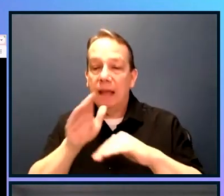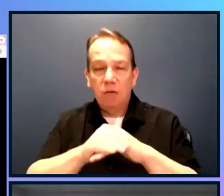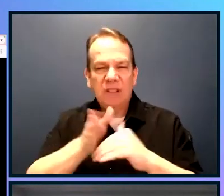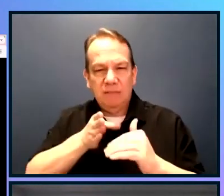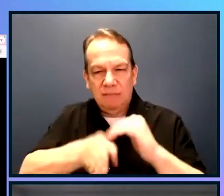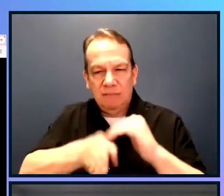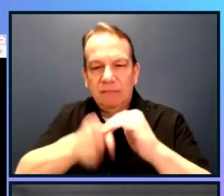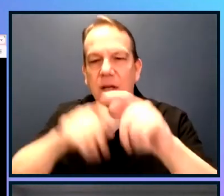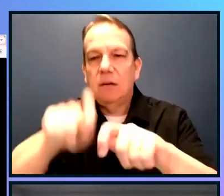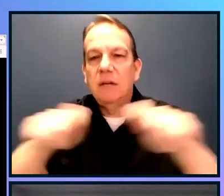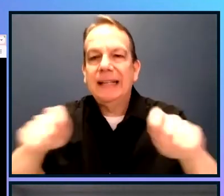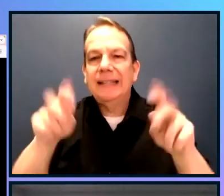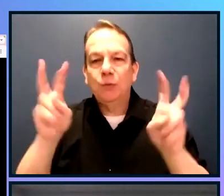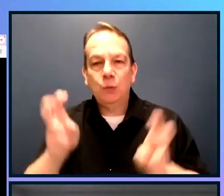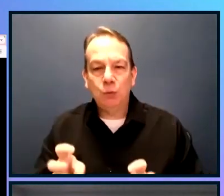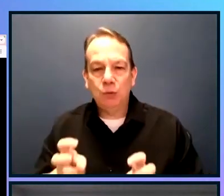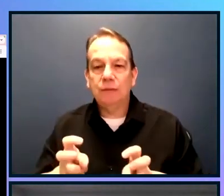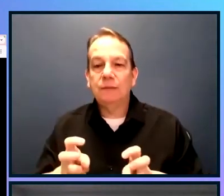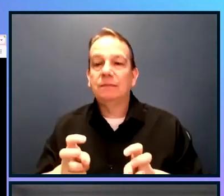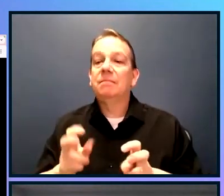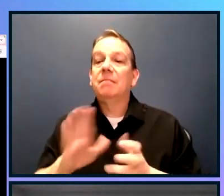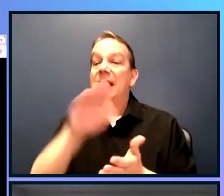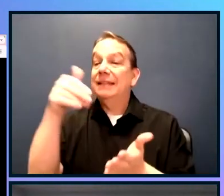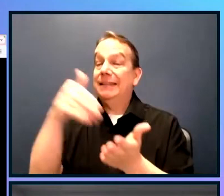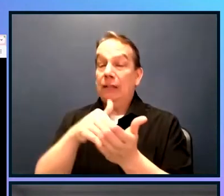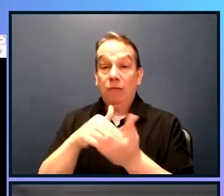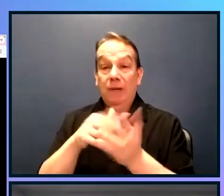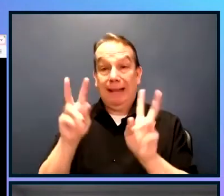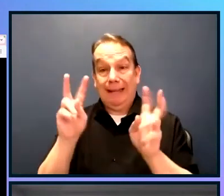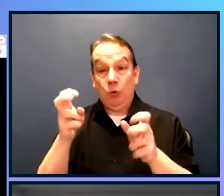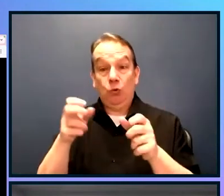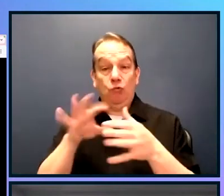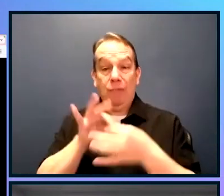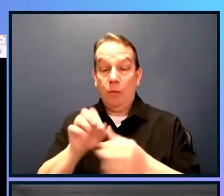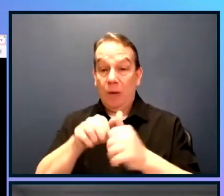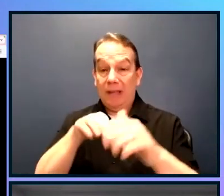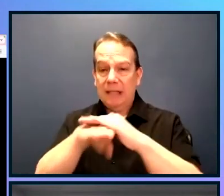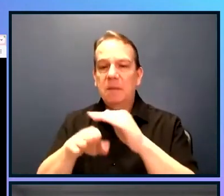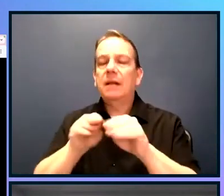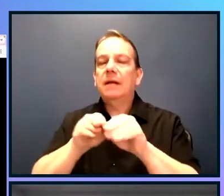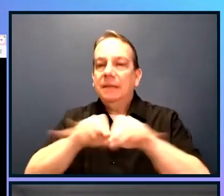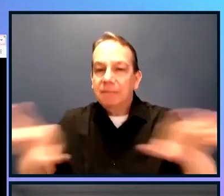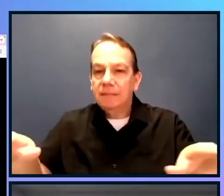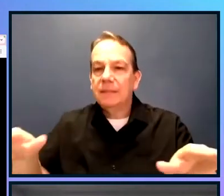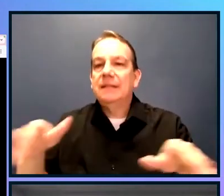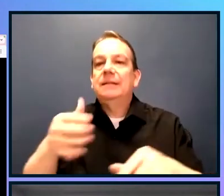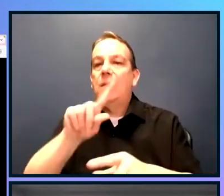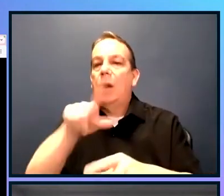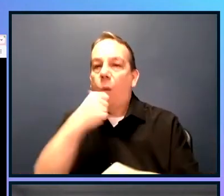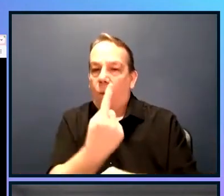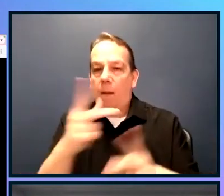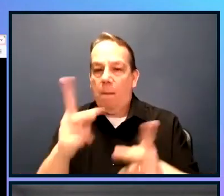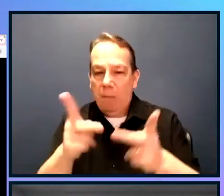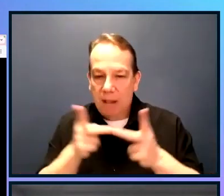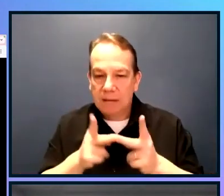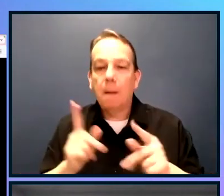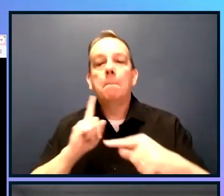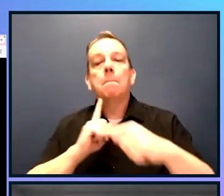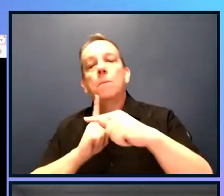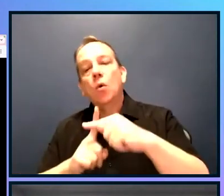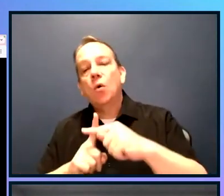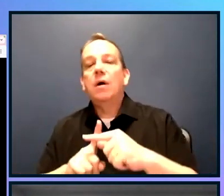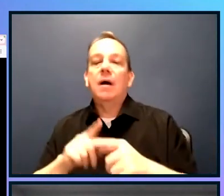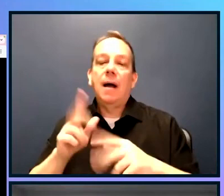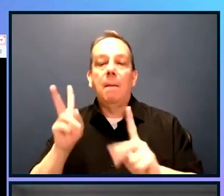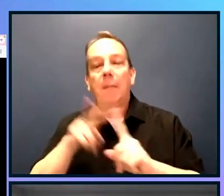issues, decentralization of accessibility remediation across teams, and more applied accessibility